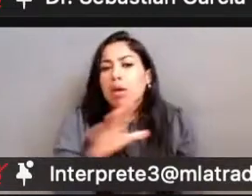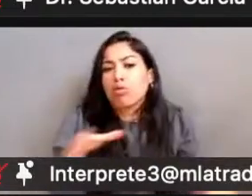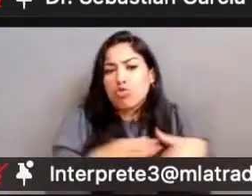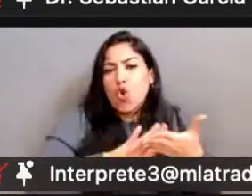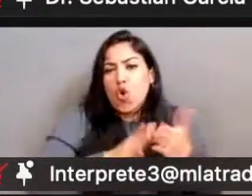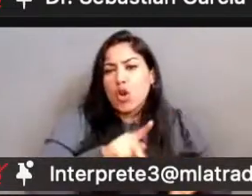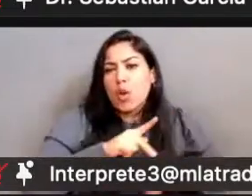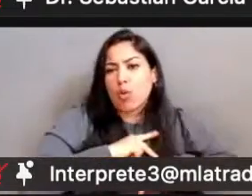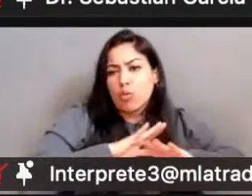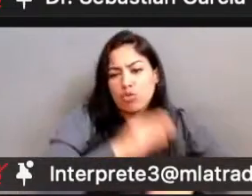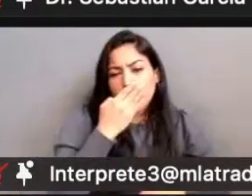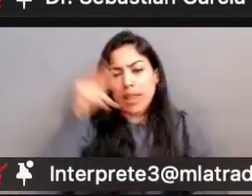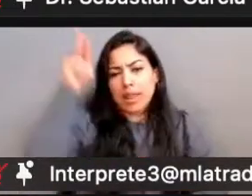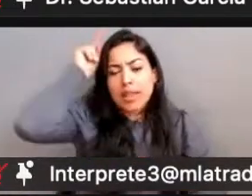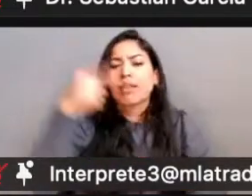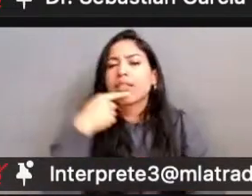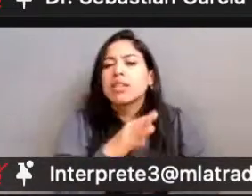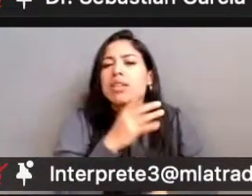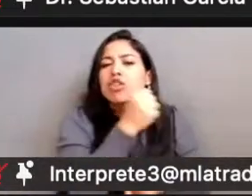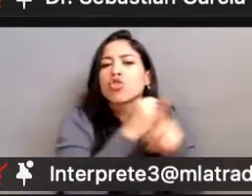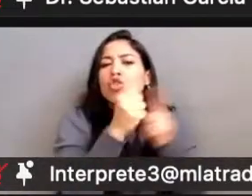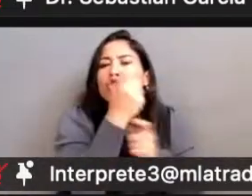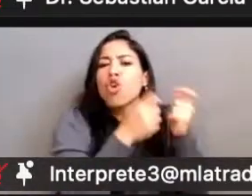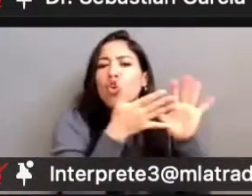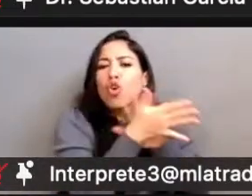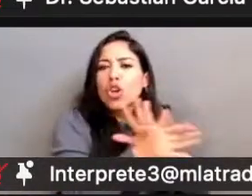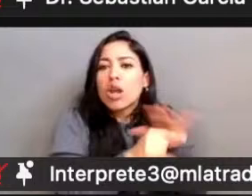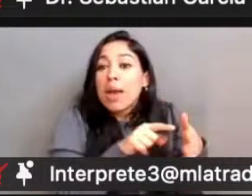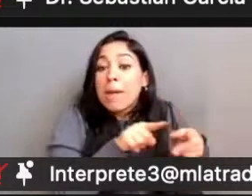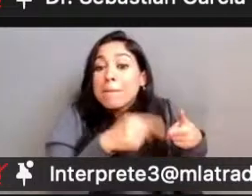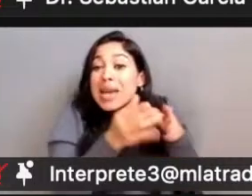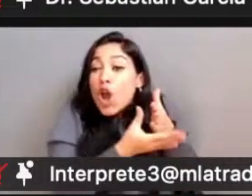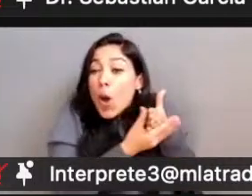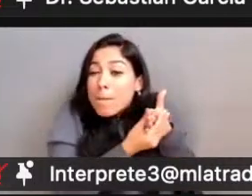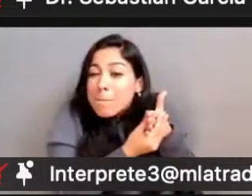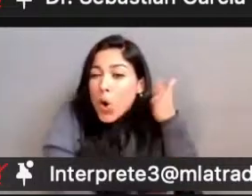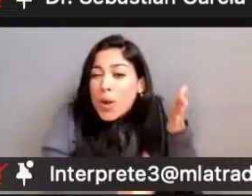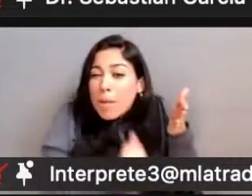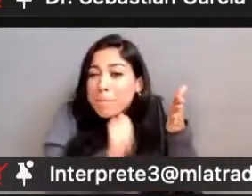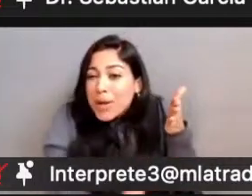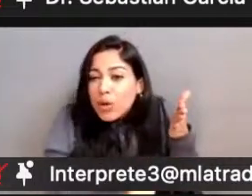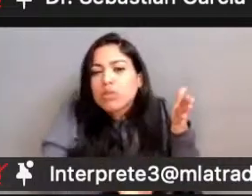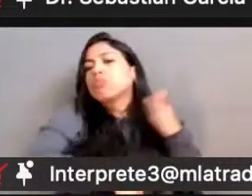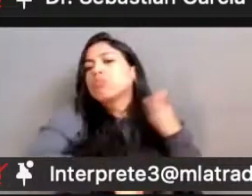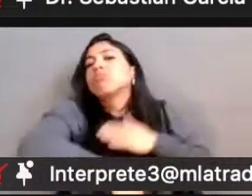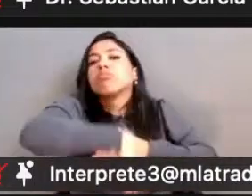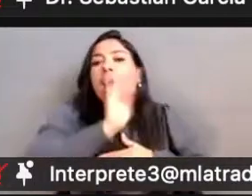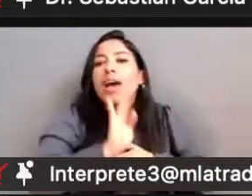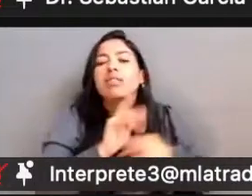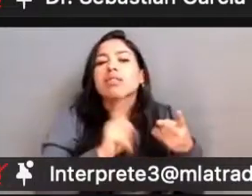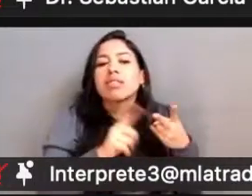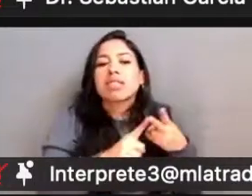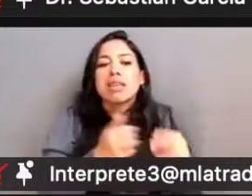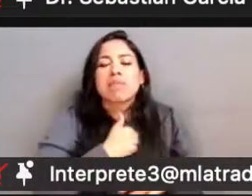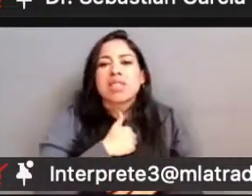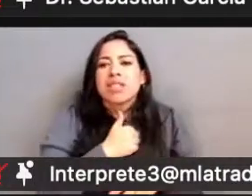indigenous identification according to the social economic status, those of the poorest, and according to the insurance capacity